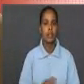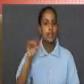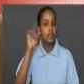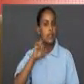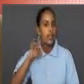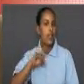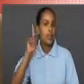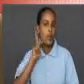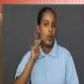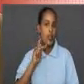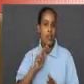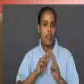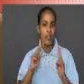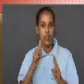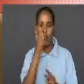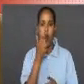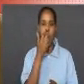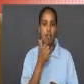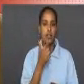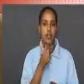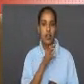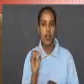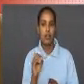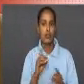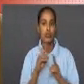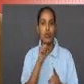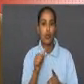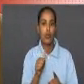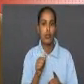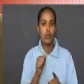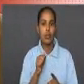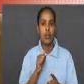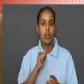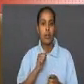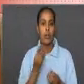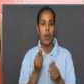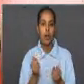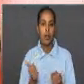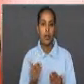Synthetic polymers are very common and they do not biodegrade.